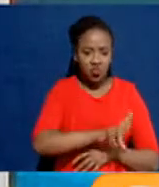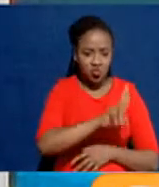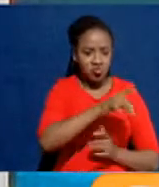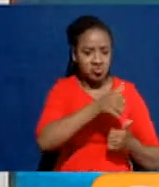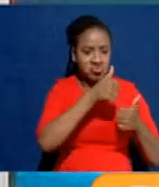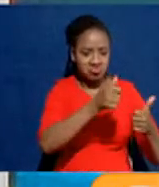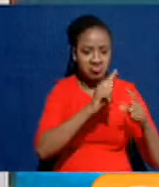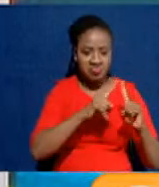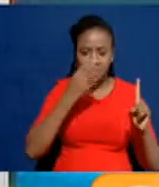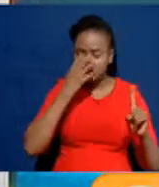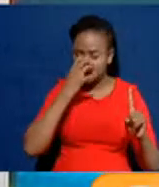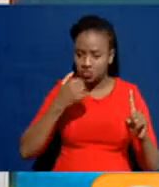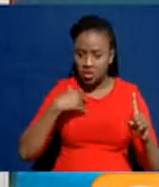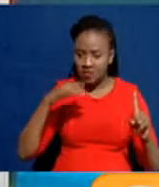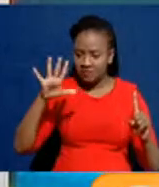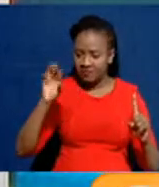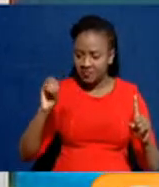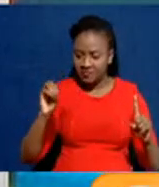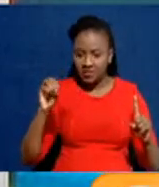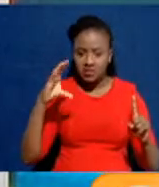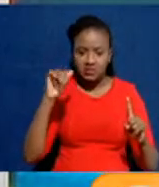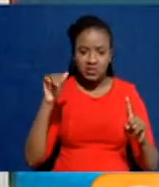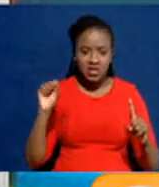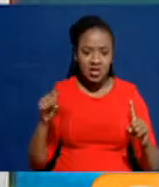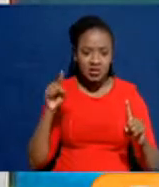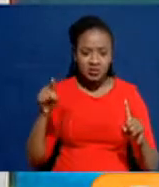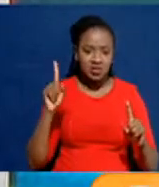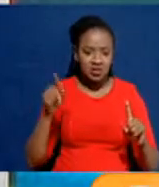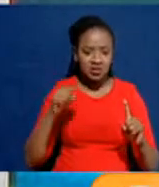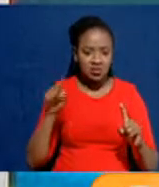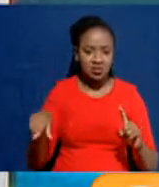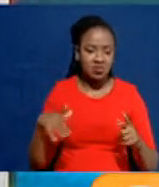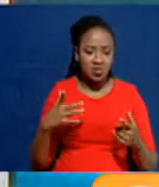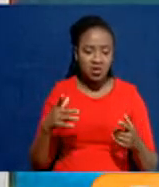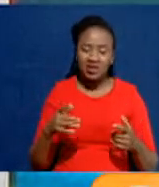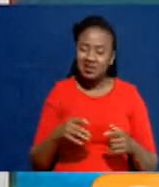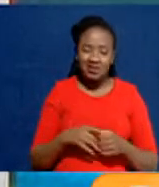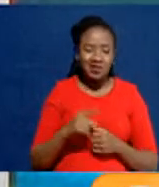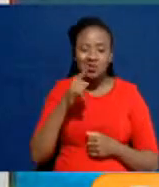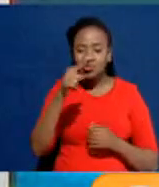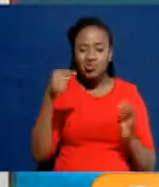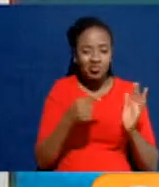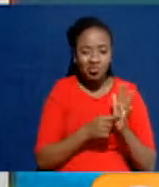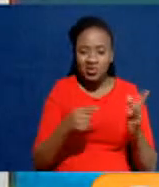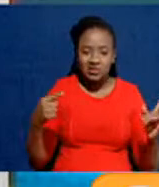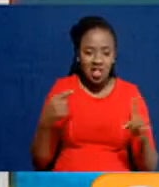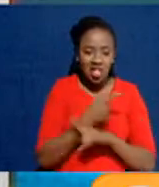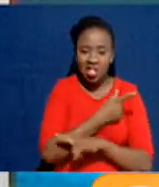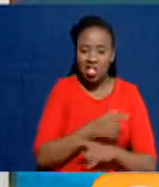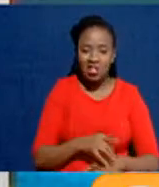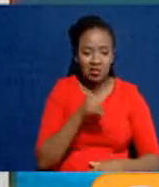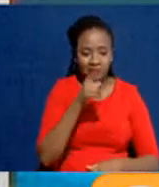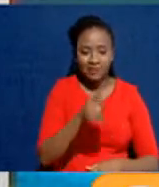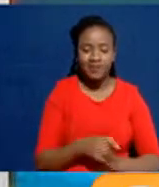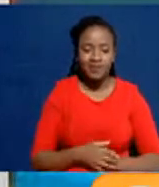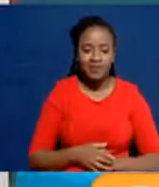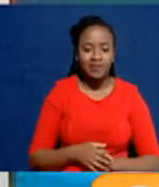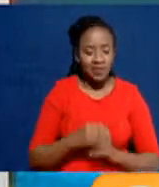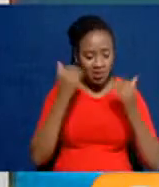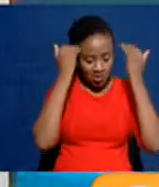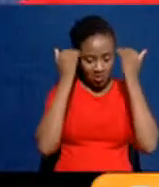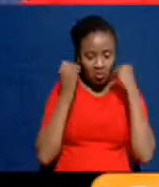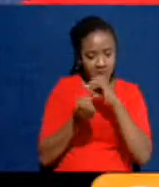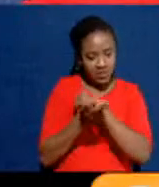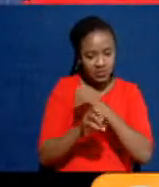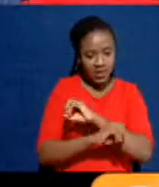of William Ruto? I mean, that's totally missing the point, because that's not what the courts have said. It is clear what the court said